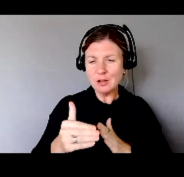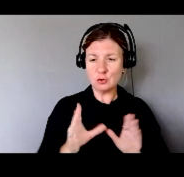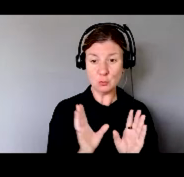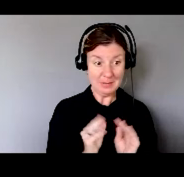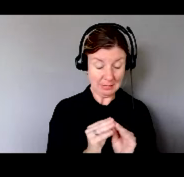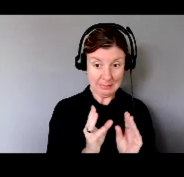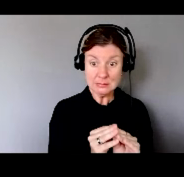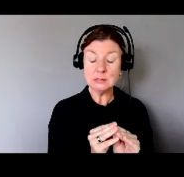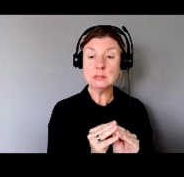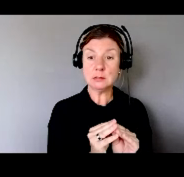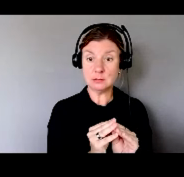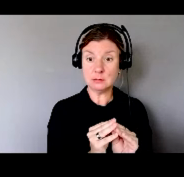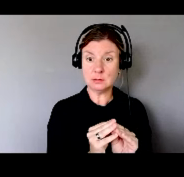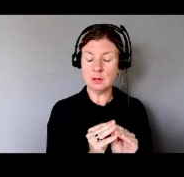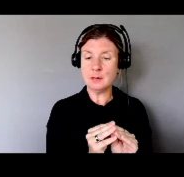the